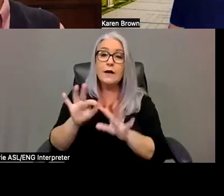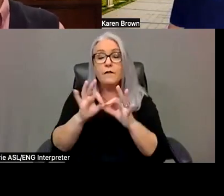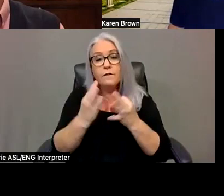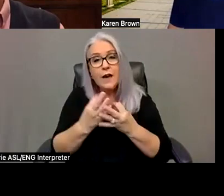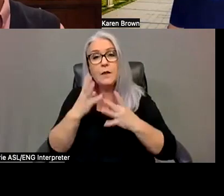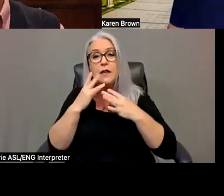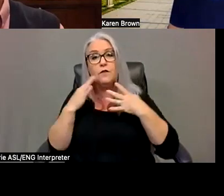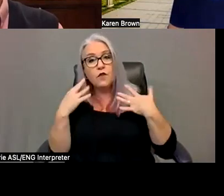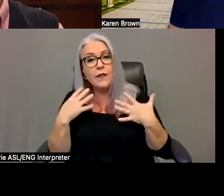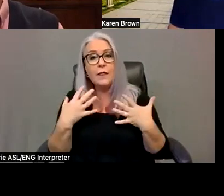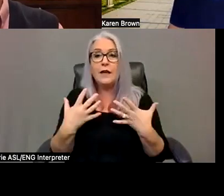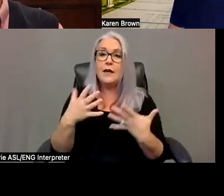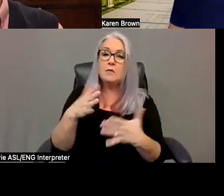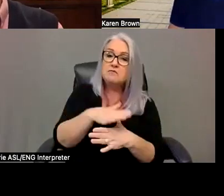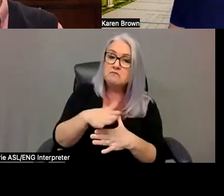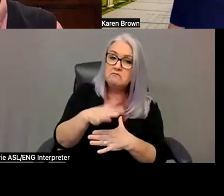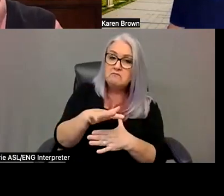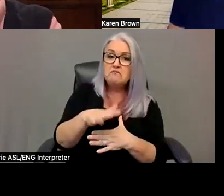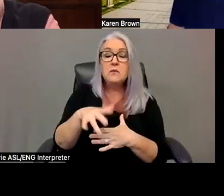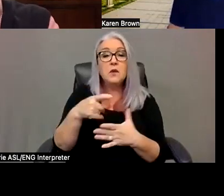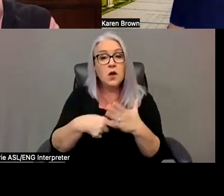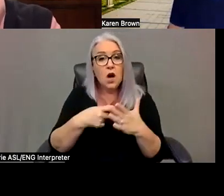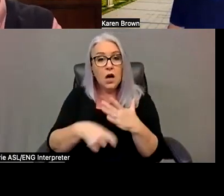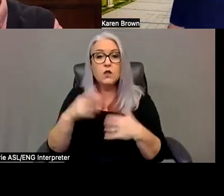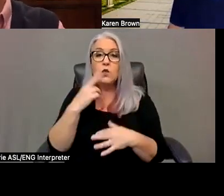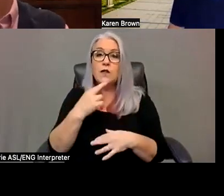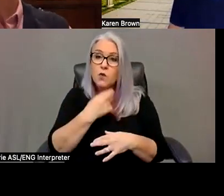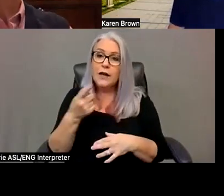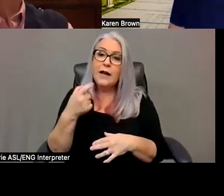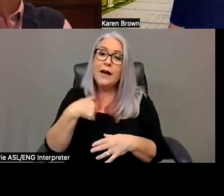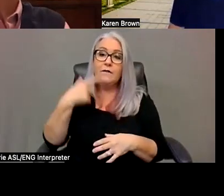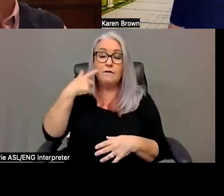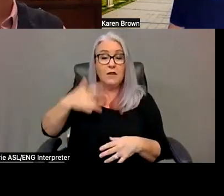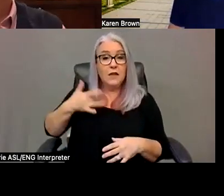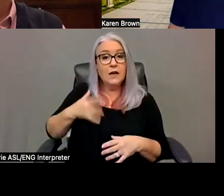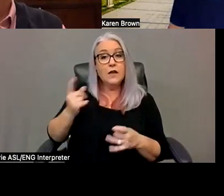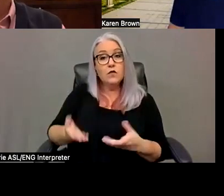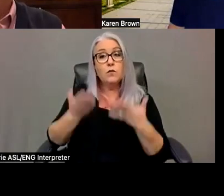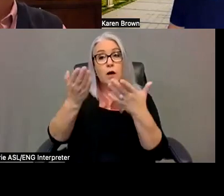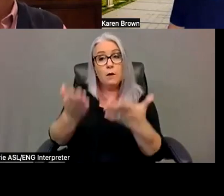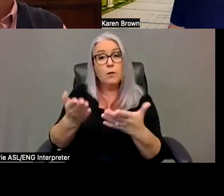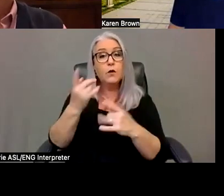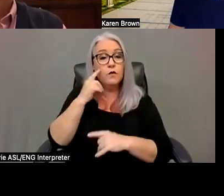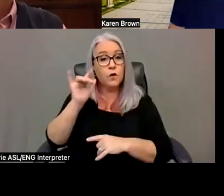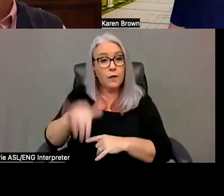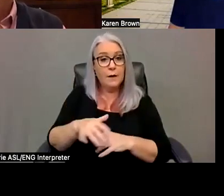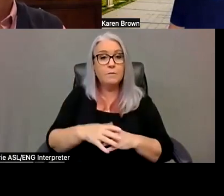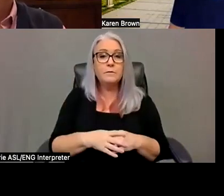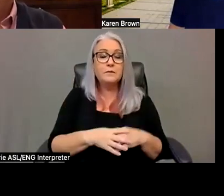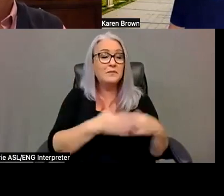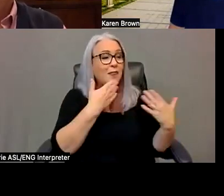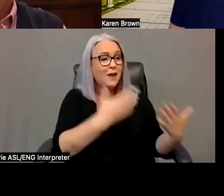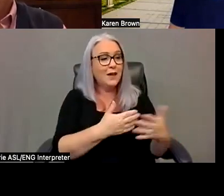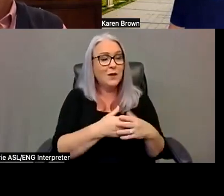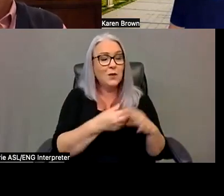family-friendly, moderately priced restaurant, and village should put out a proposal for that. Okay, thank you.